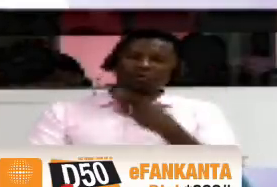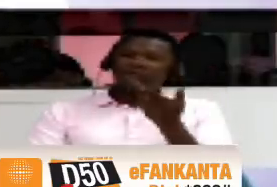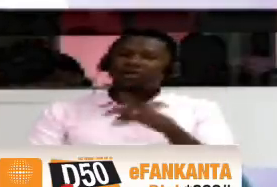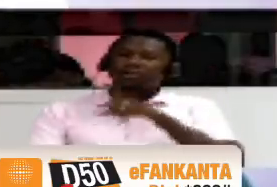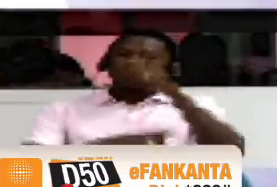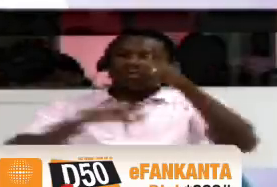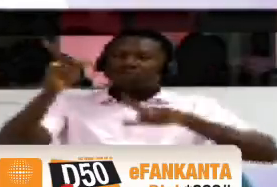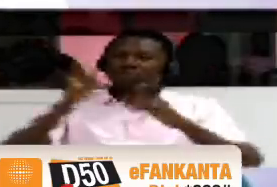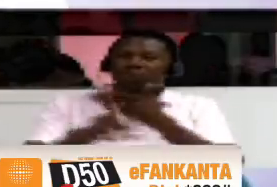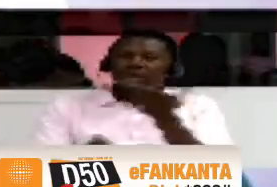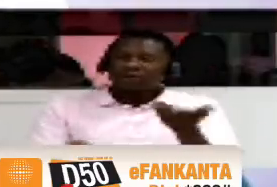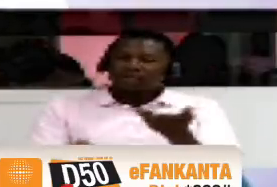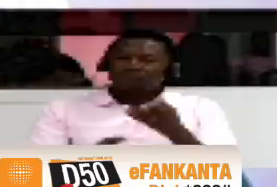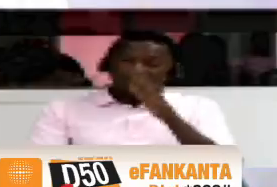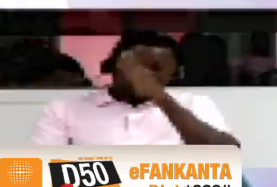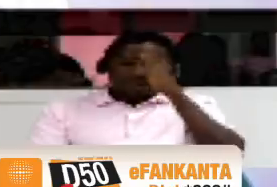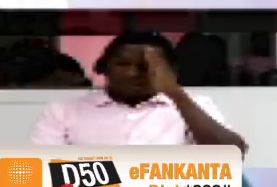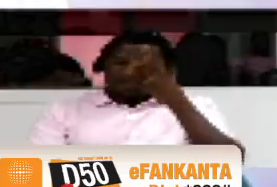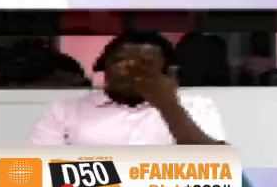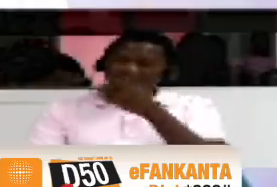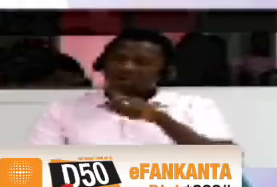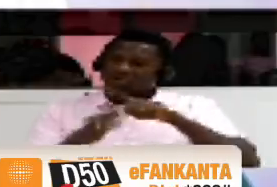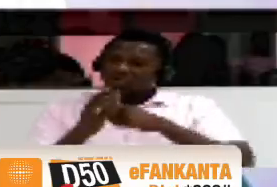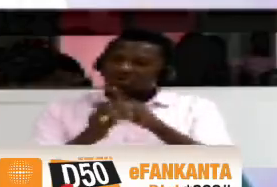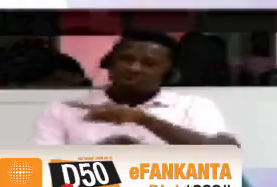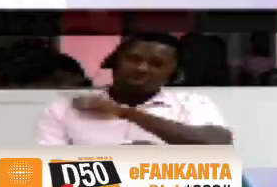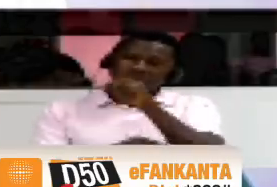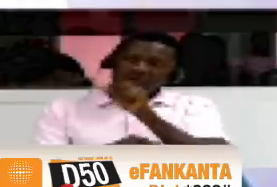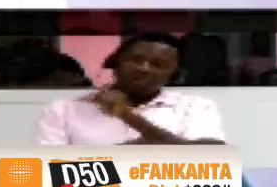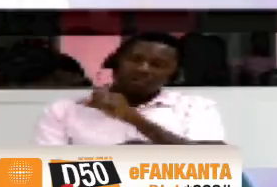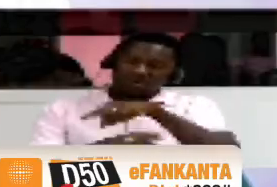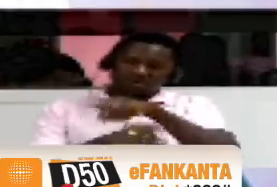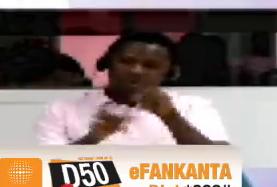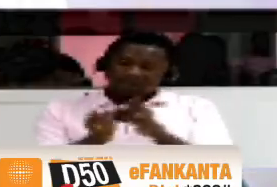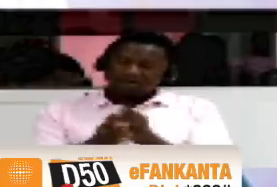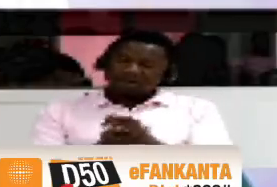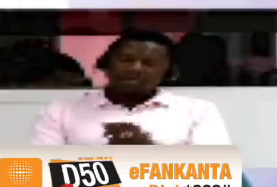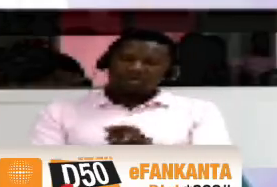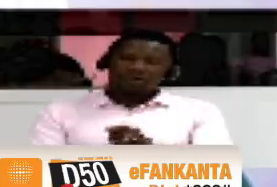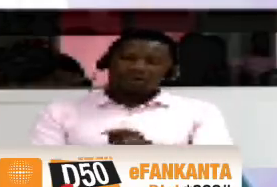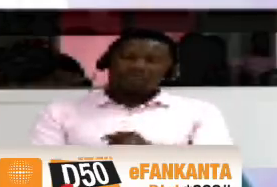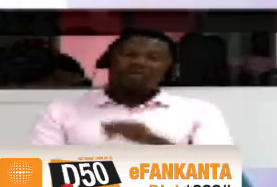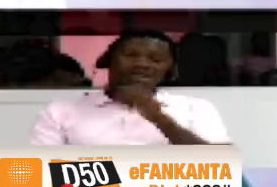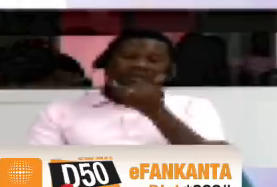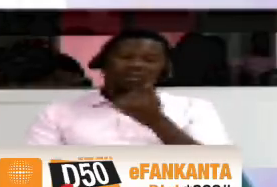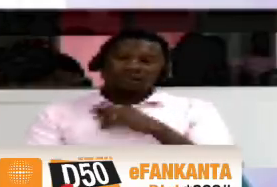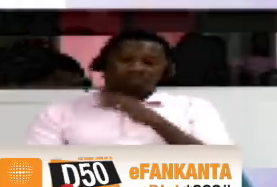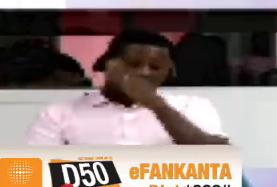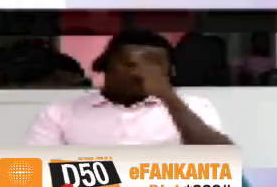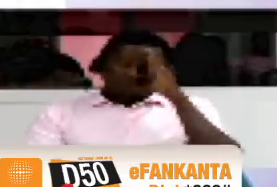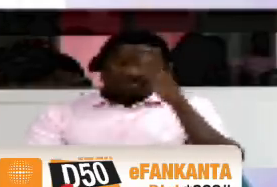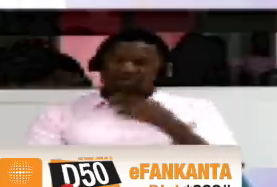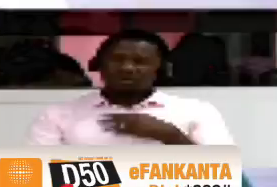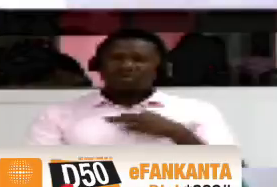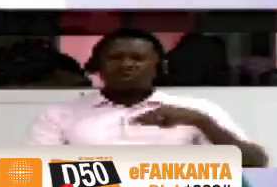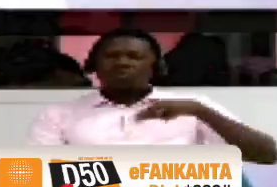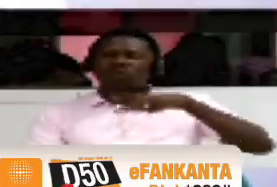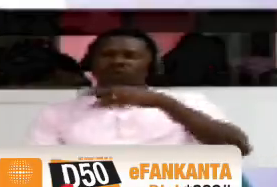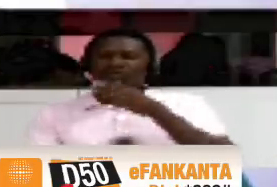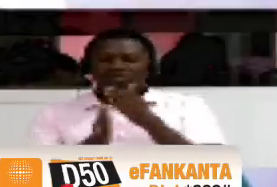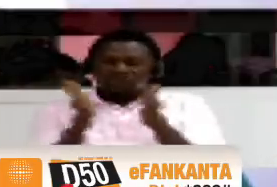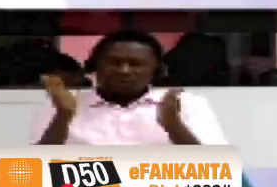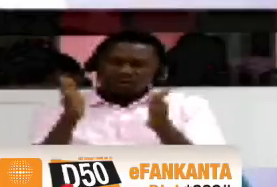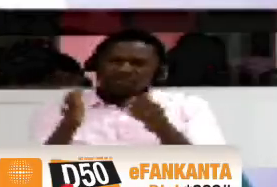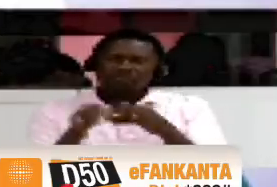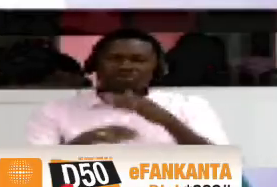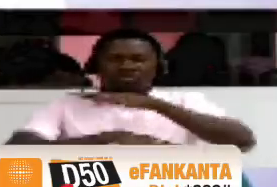else? The fire station. Yeah, it's in Brikama. So it's the Brikama fire station. It's just a walking distance from the school where